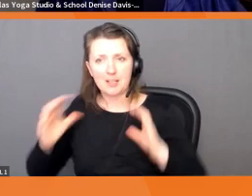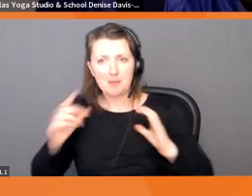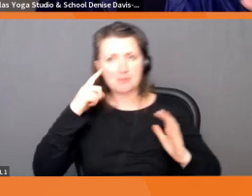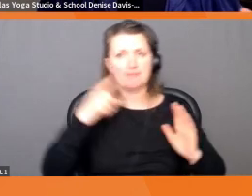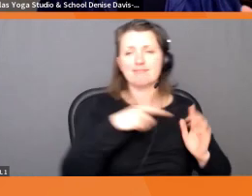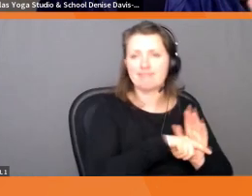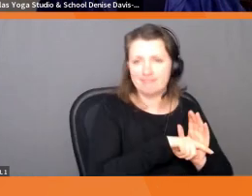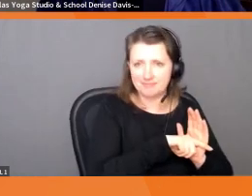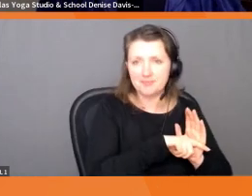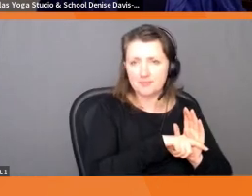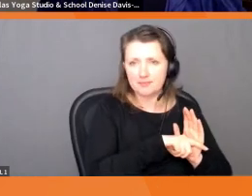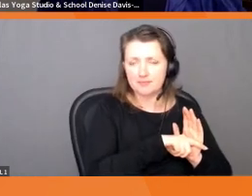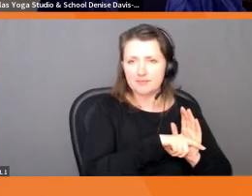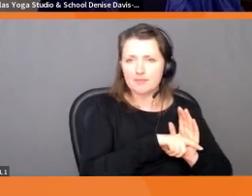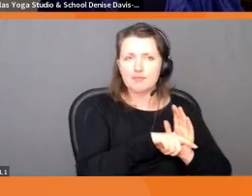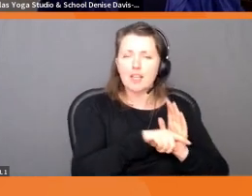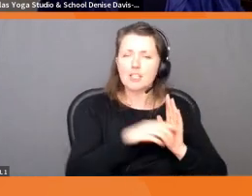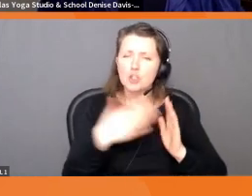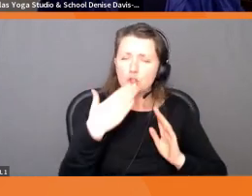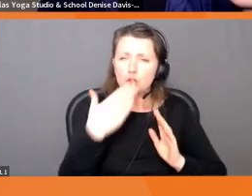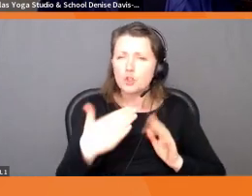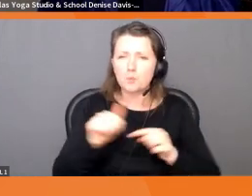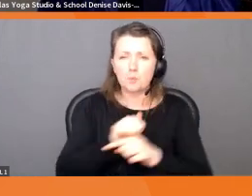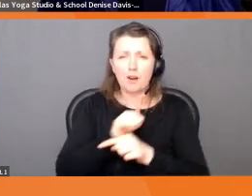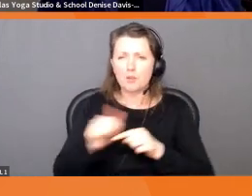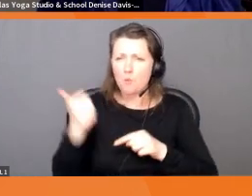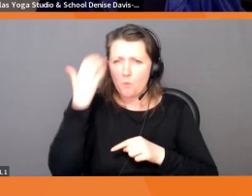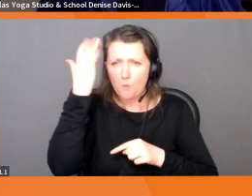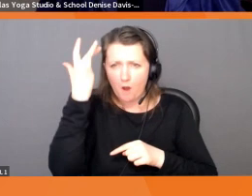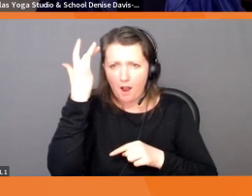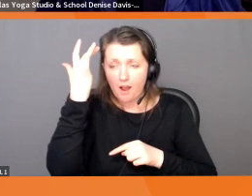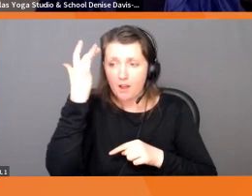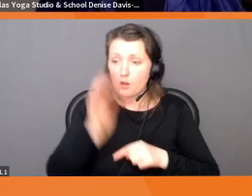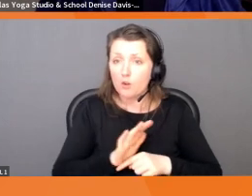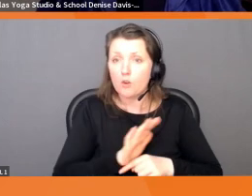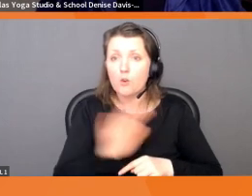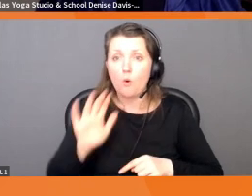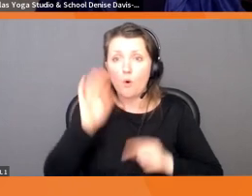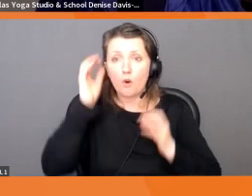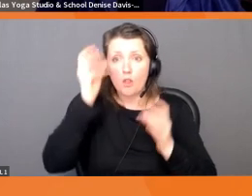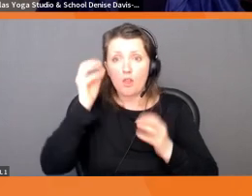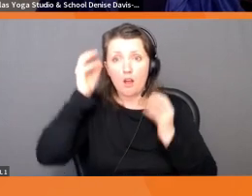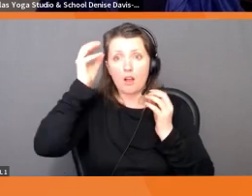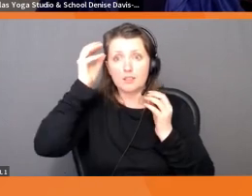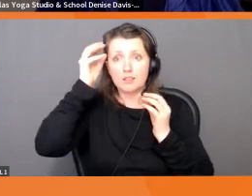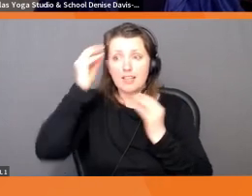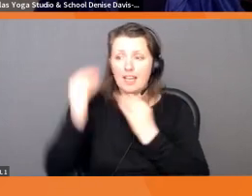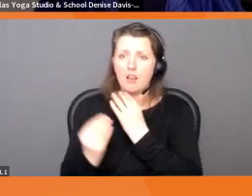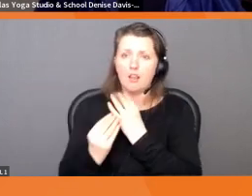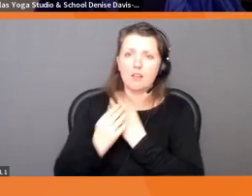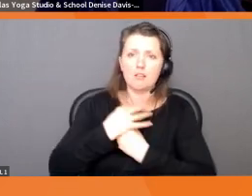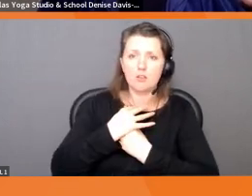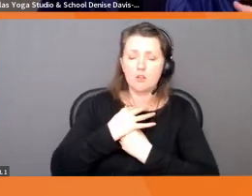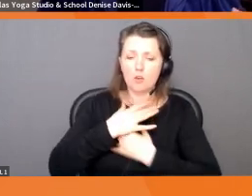it. Remembering that our thoughts become our biology as much as anything else that is going on in our life.